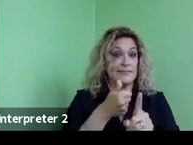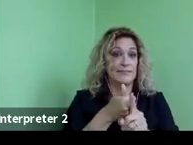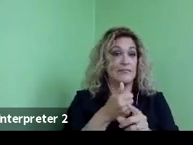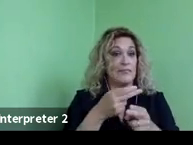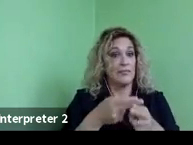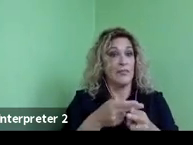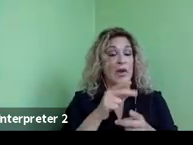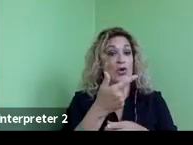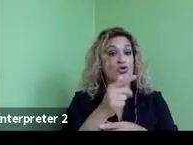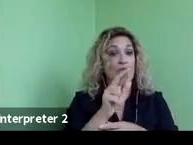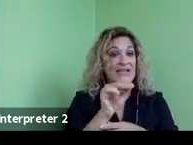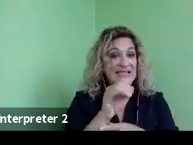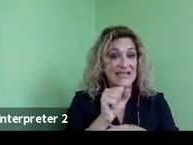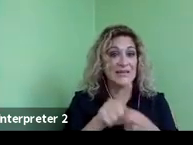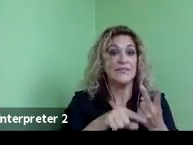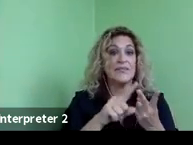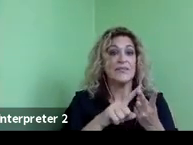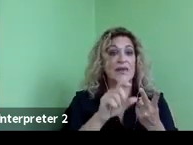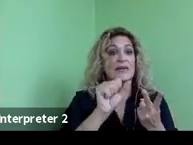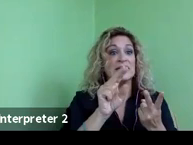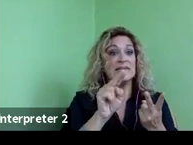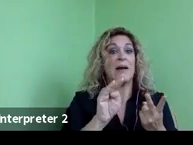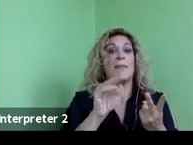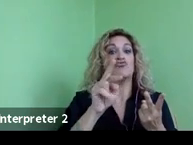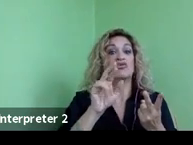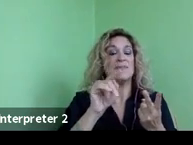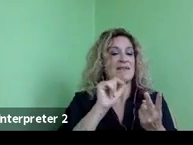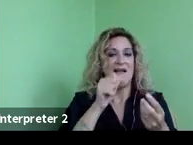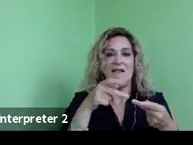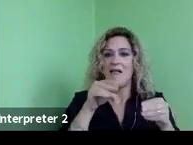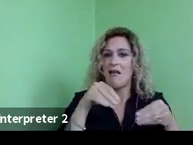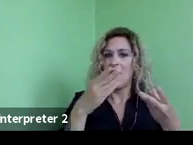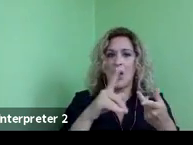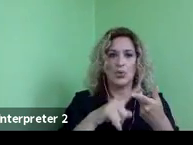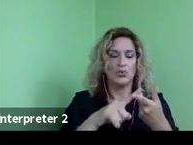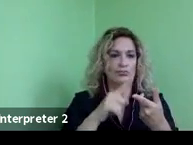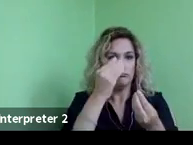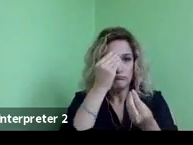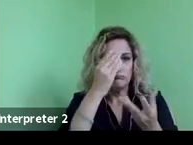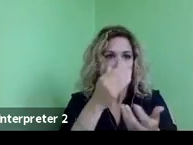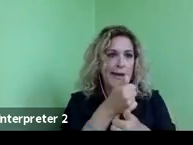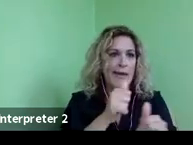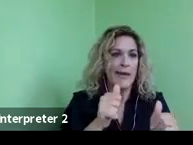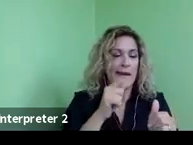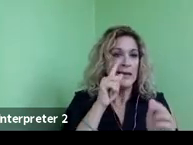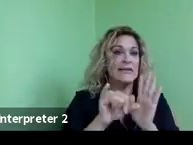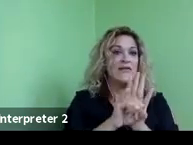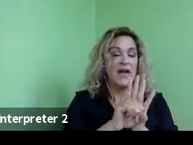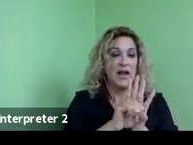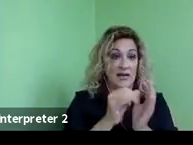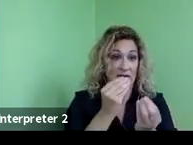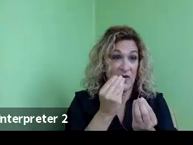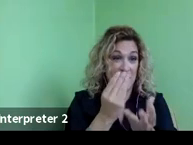subrecipients shall not disclose, reveal, or release any personally identifying information, and that